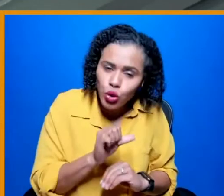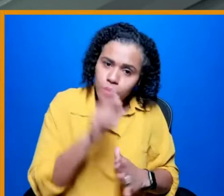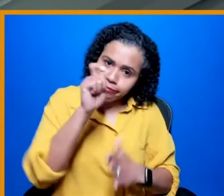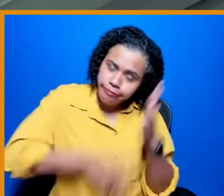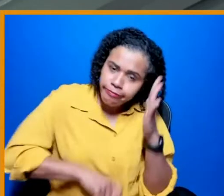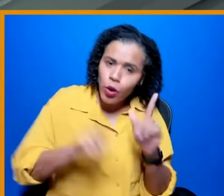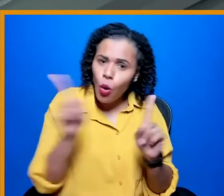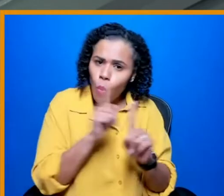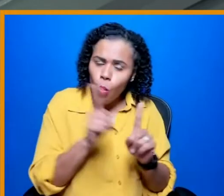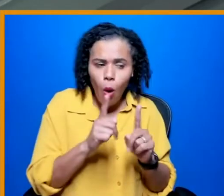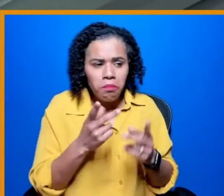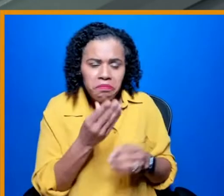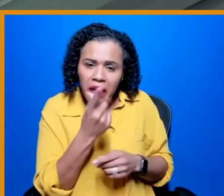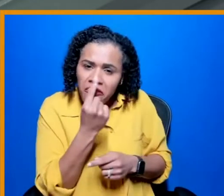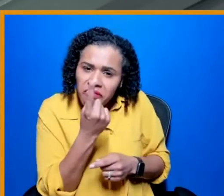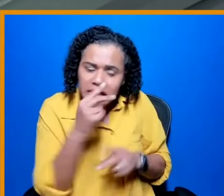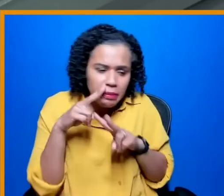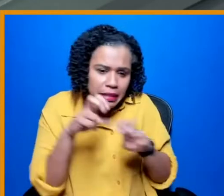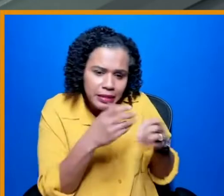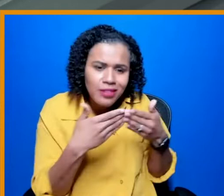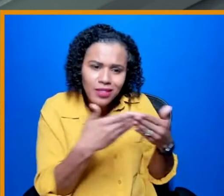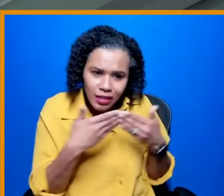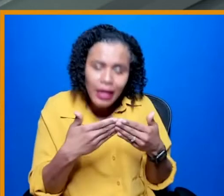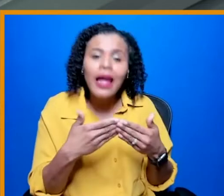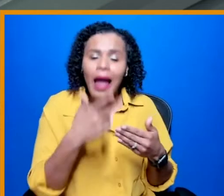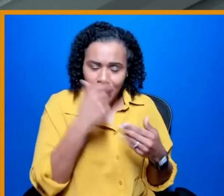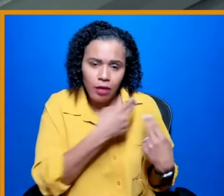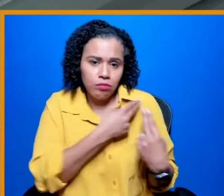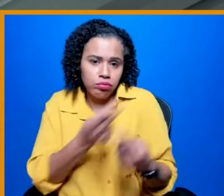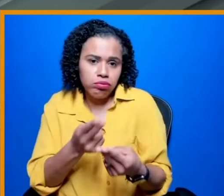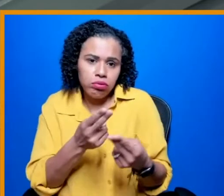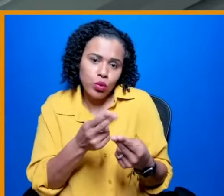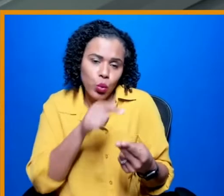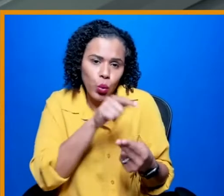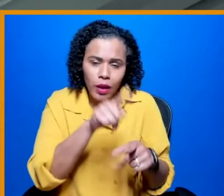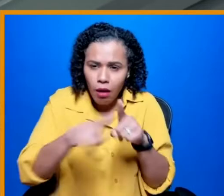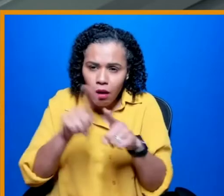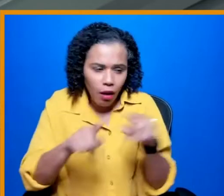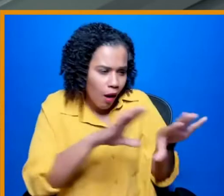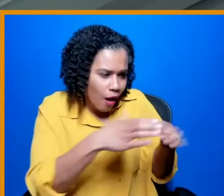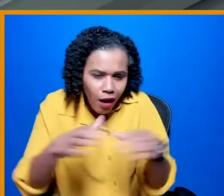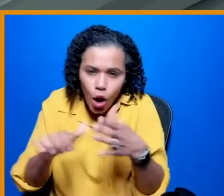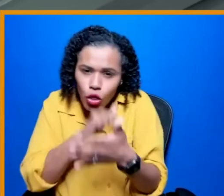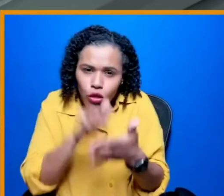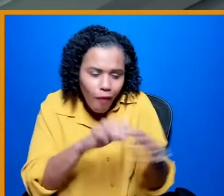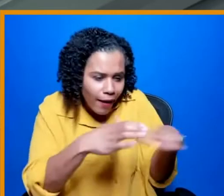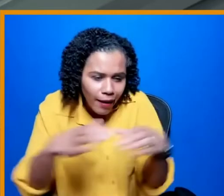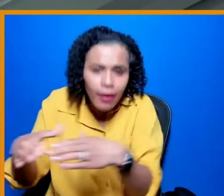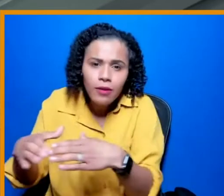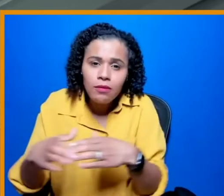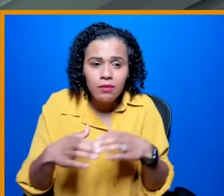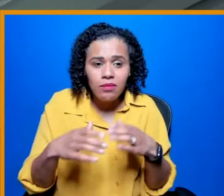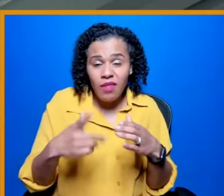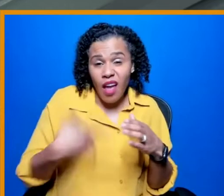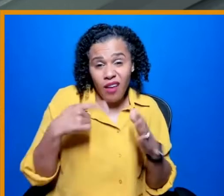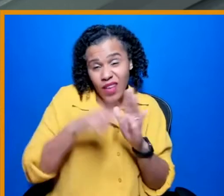down the expert findings to the involved administrations. Absolutely, this is what we support, what the motion says, and probably is the best